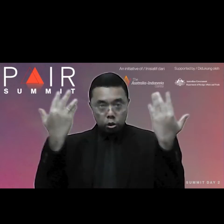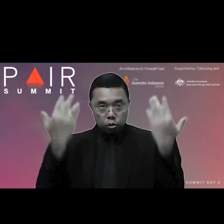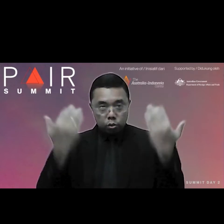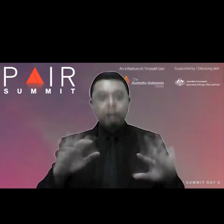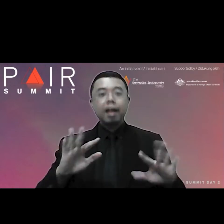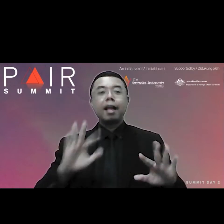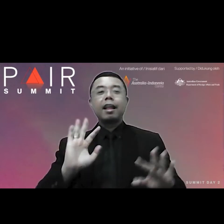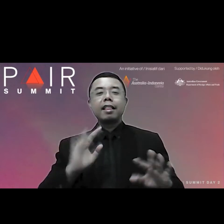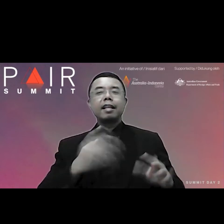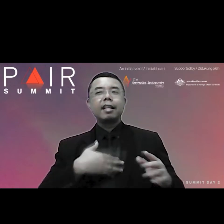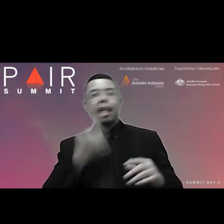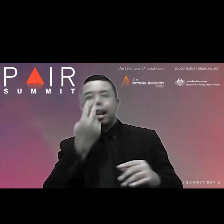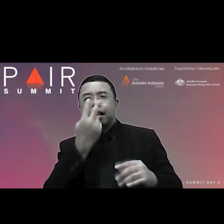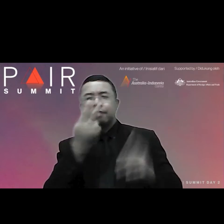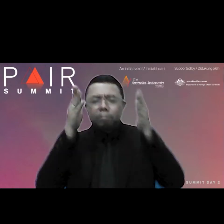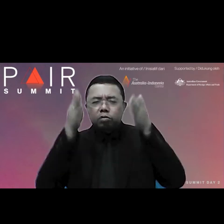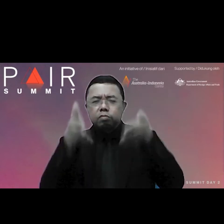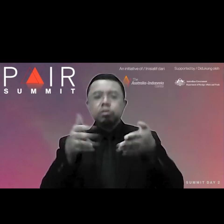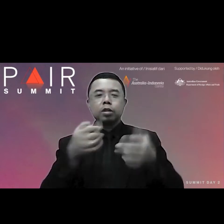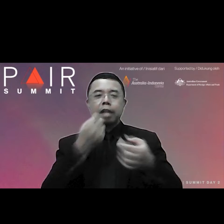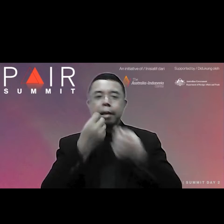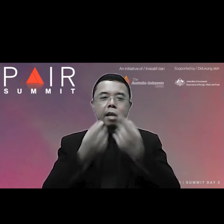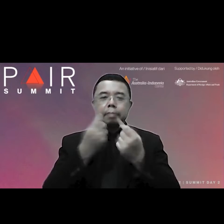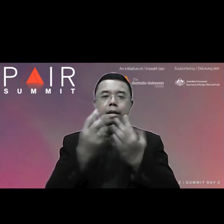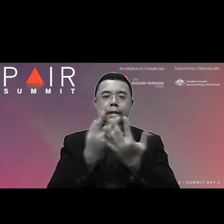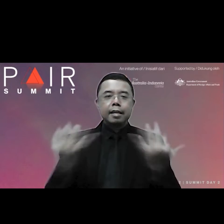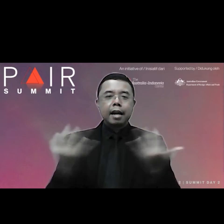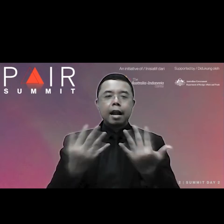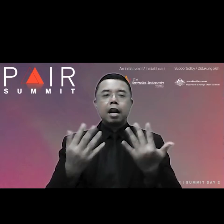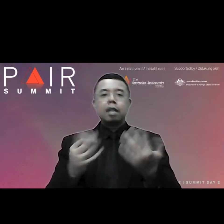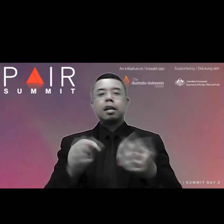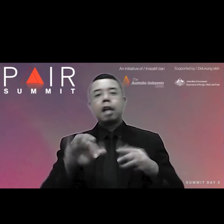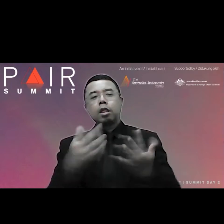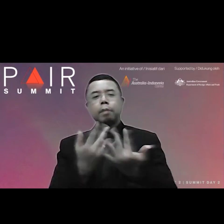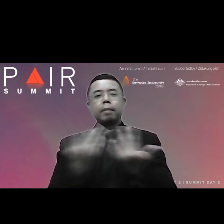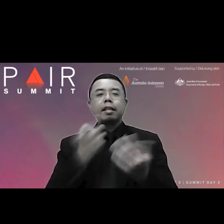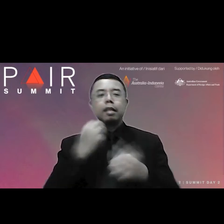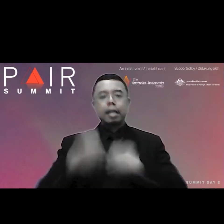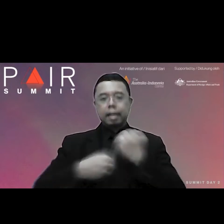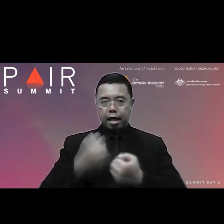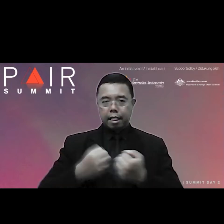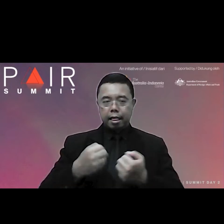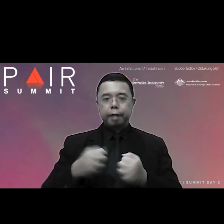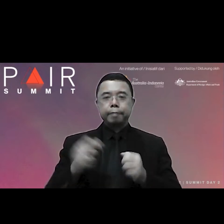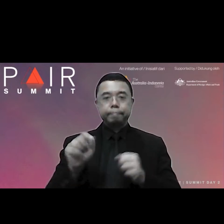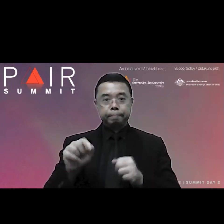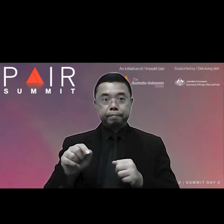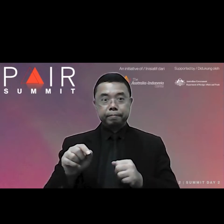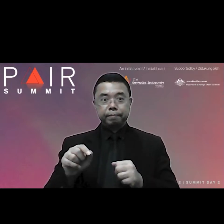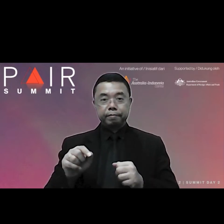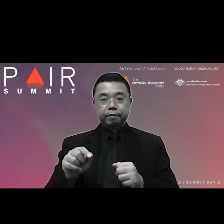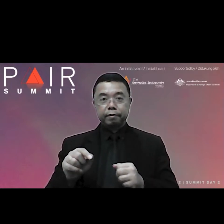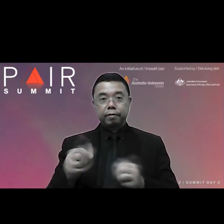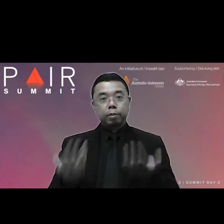and then we'll bring those two things together. So let's perhaps go to Pak Daniel and Ibu